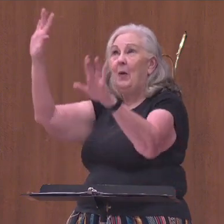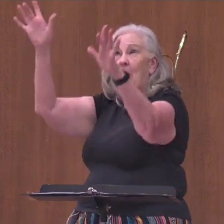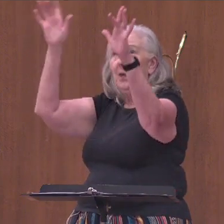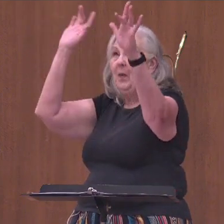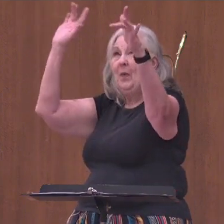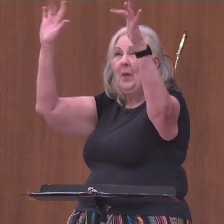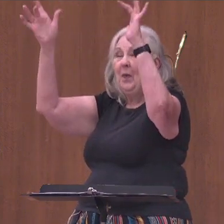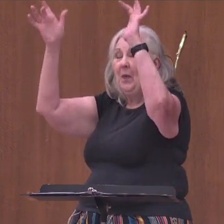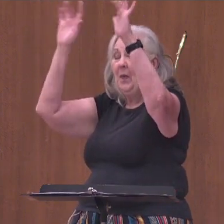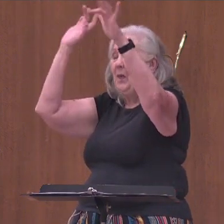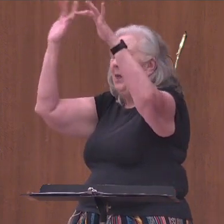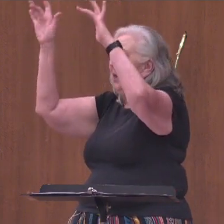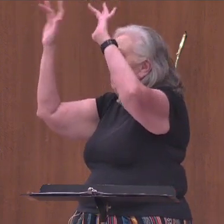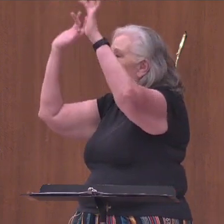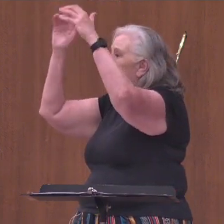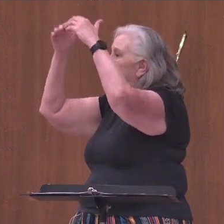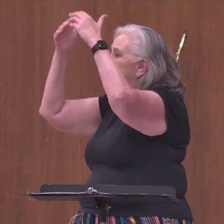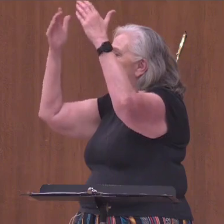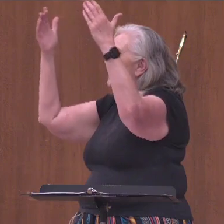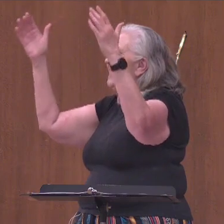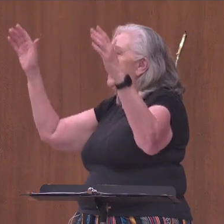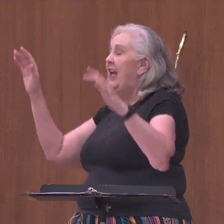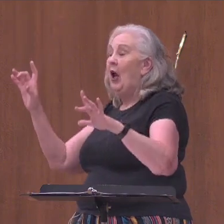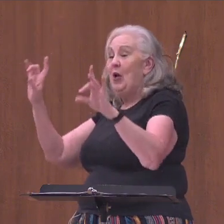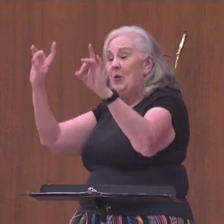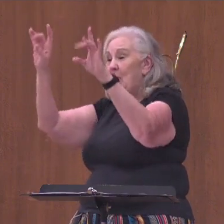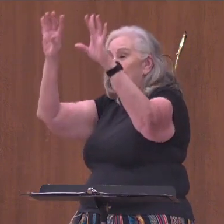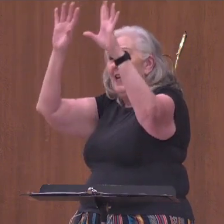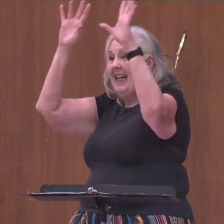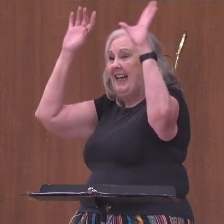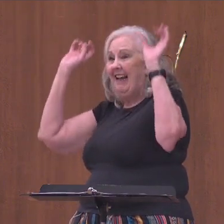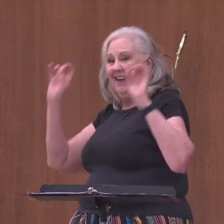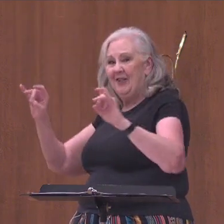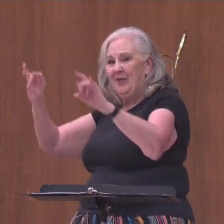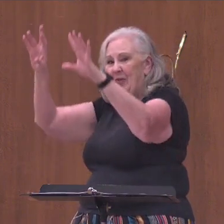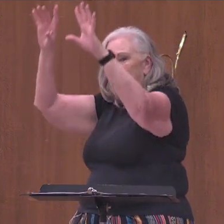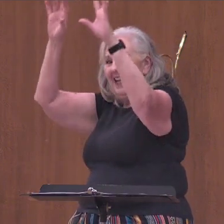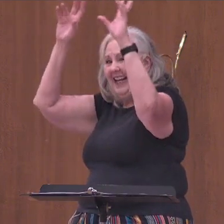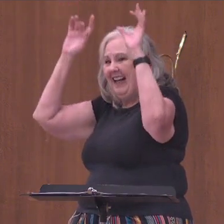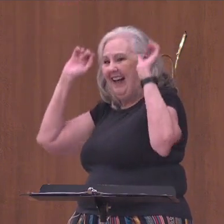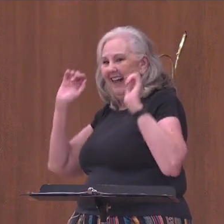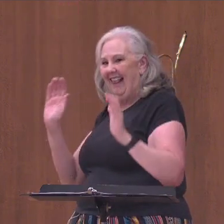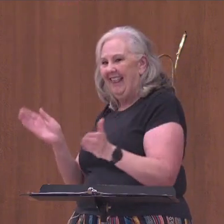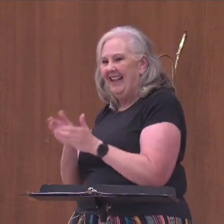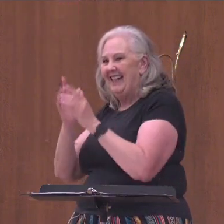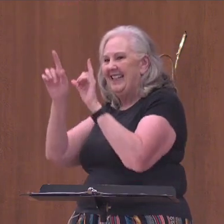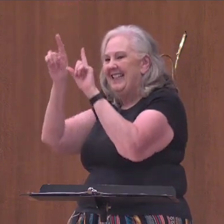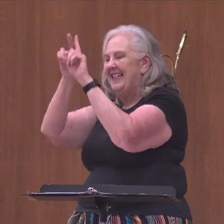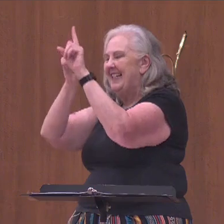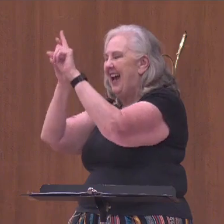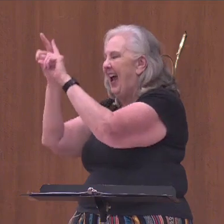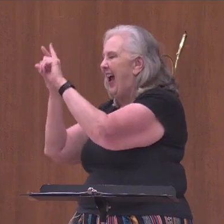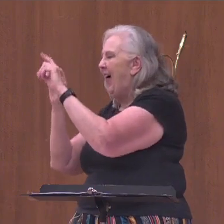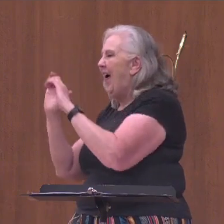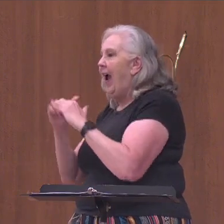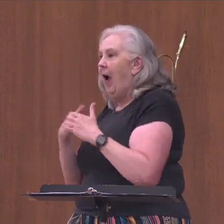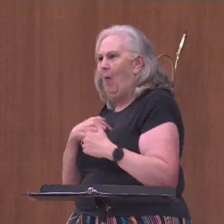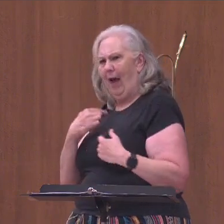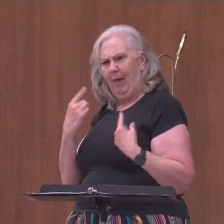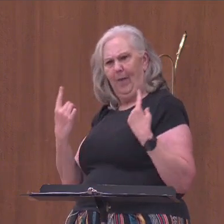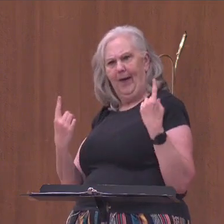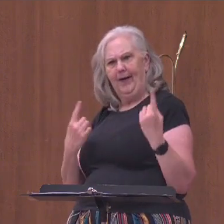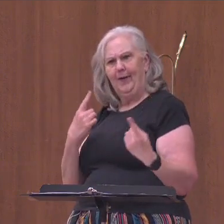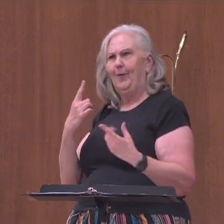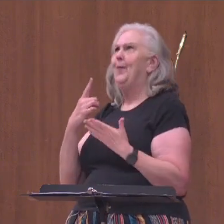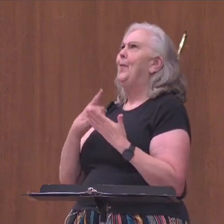in the sky. Twinkle, twinkle, little star, how